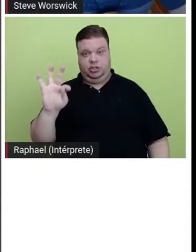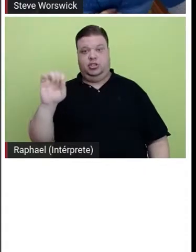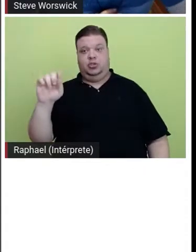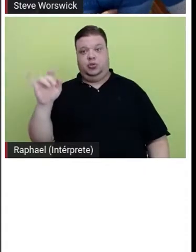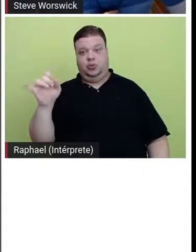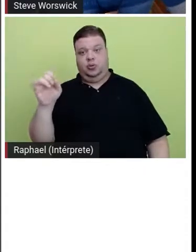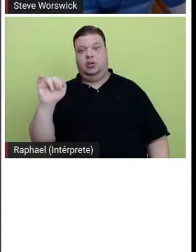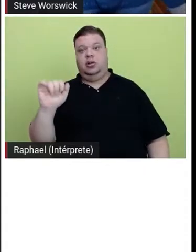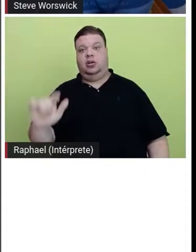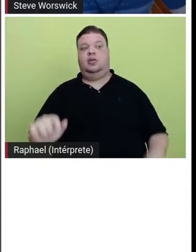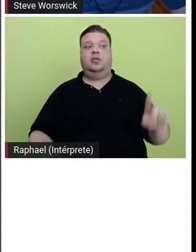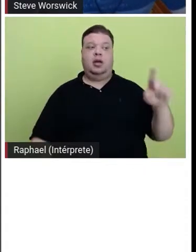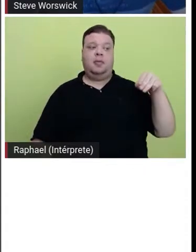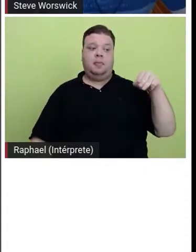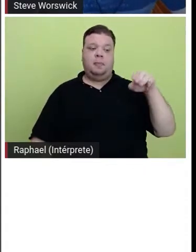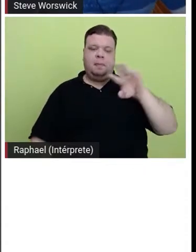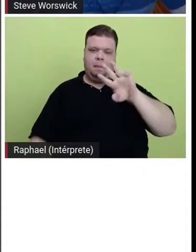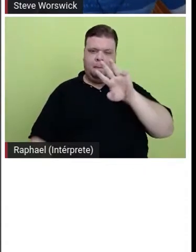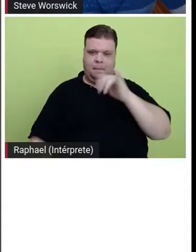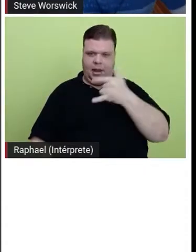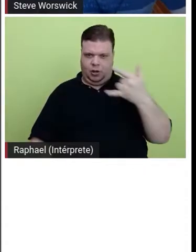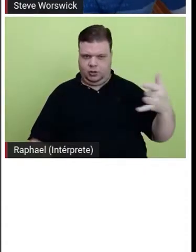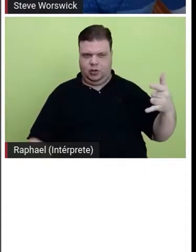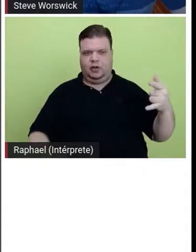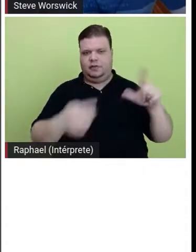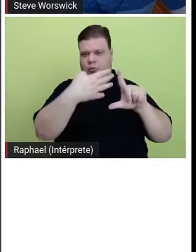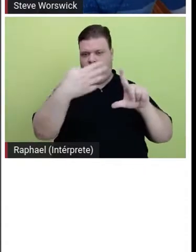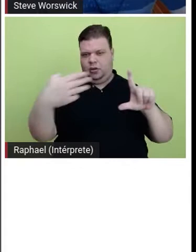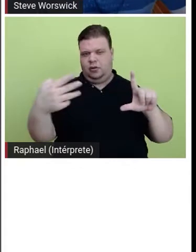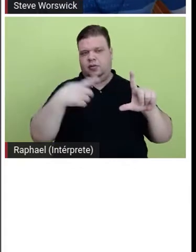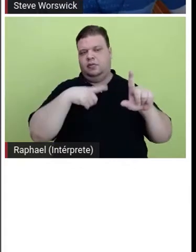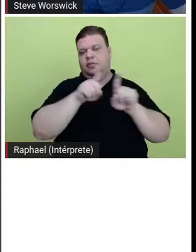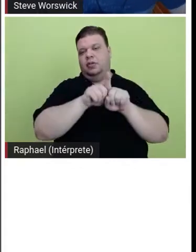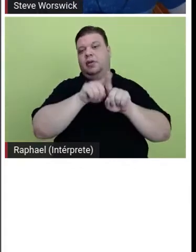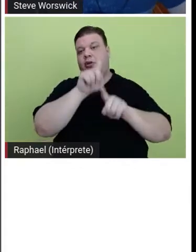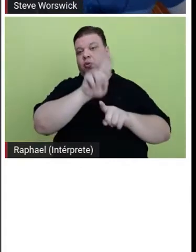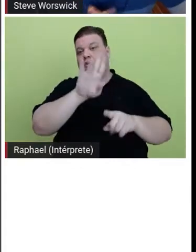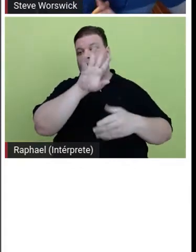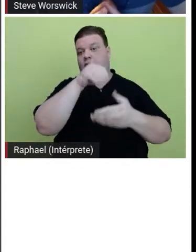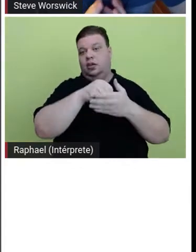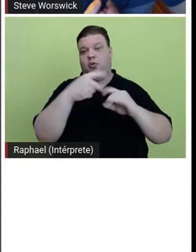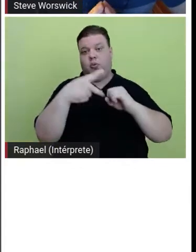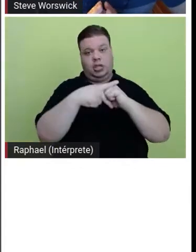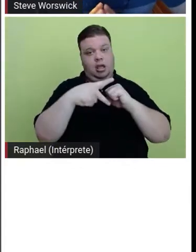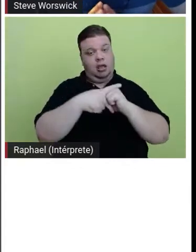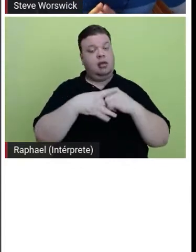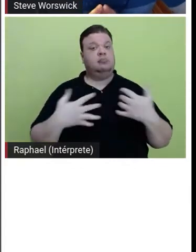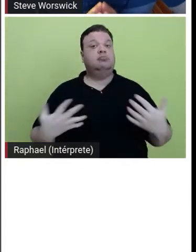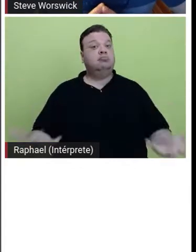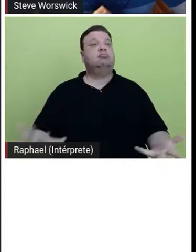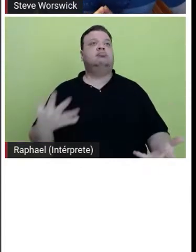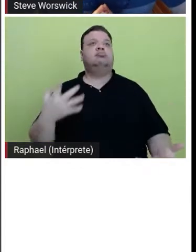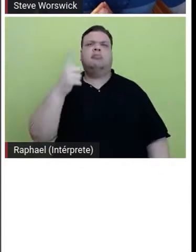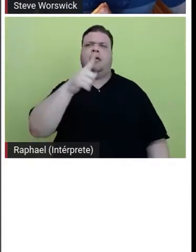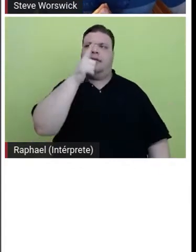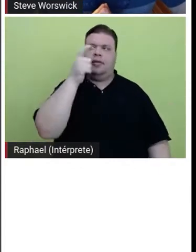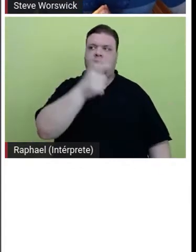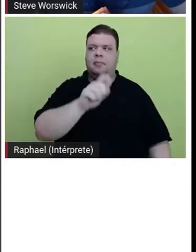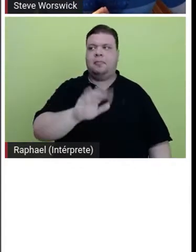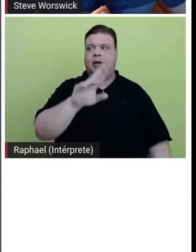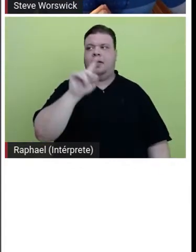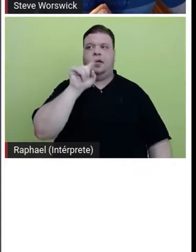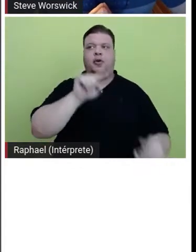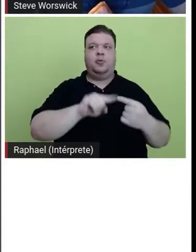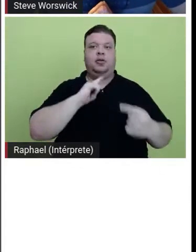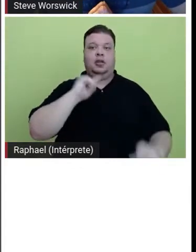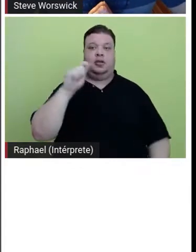current one. The original one was like this anime type thing. just a flat 2D drawing that